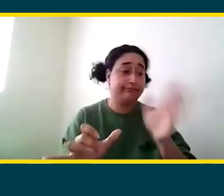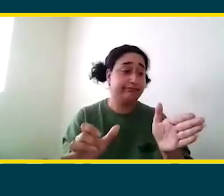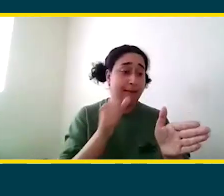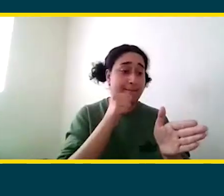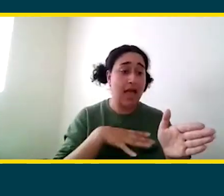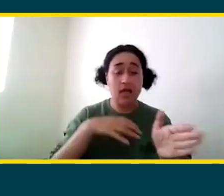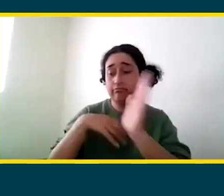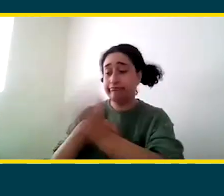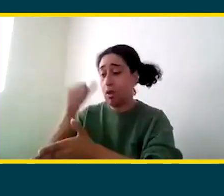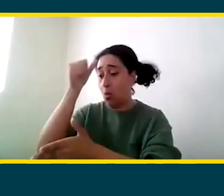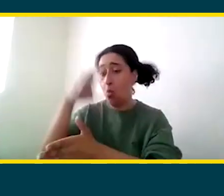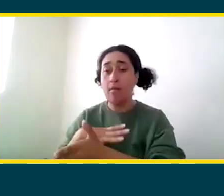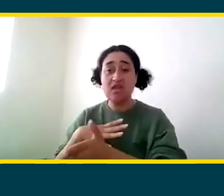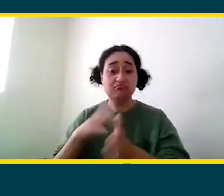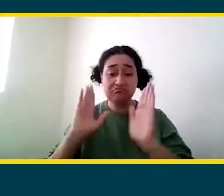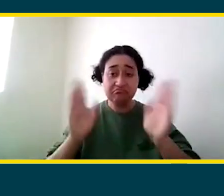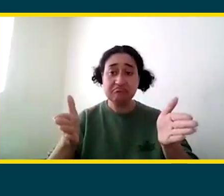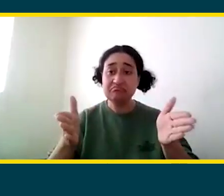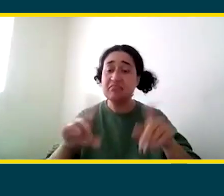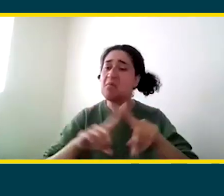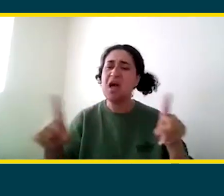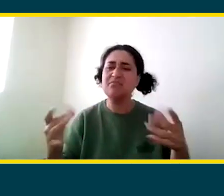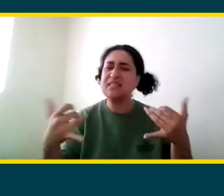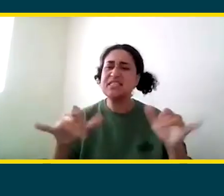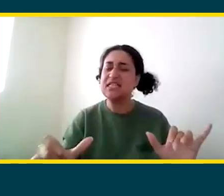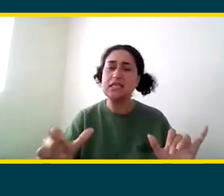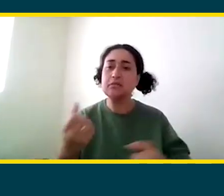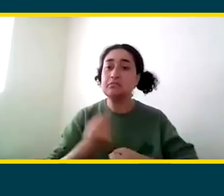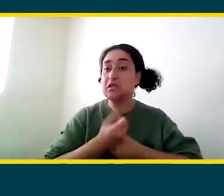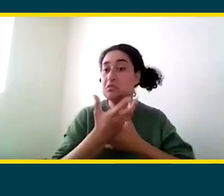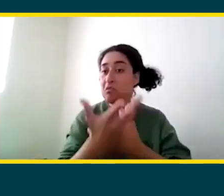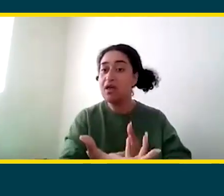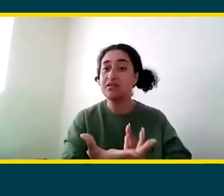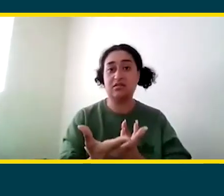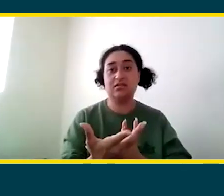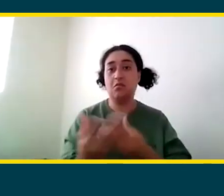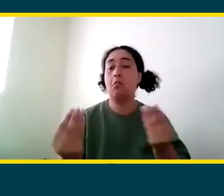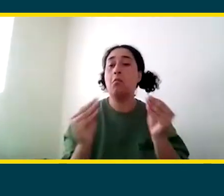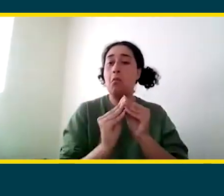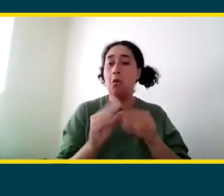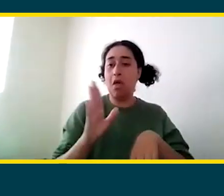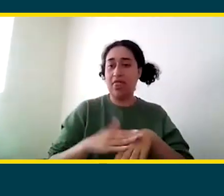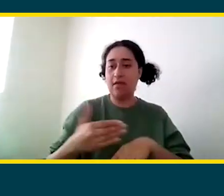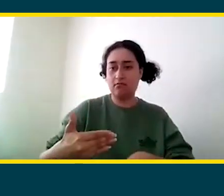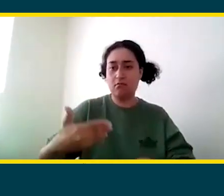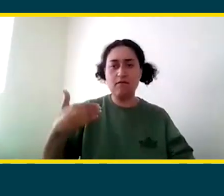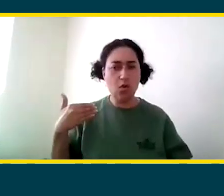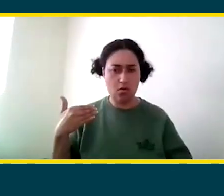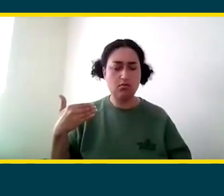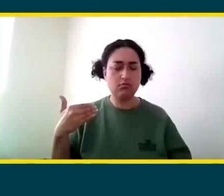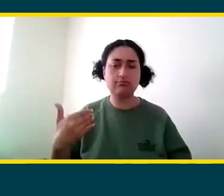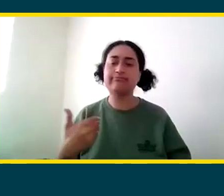label or category of man or woman, but can at least express further along than what they thought they were allowed to before, of